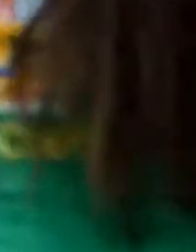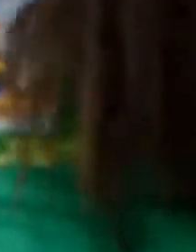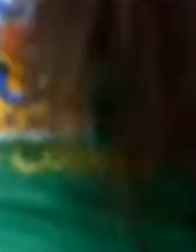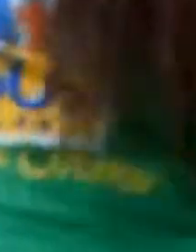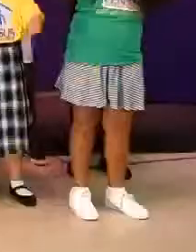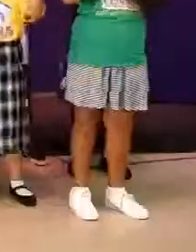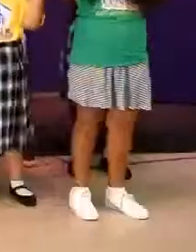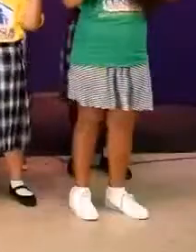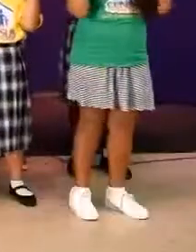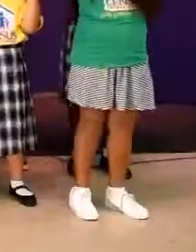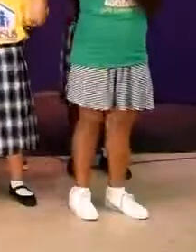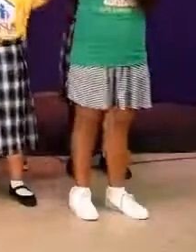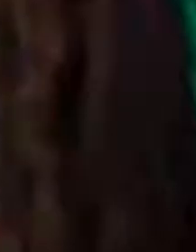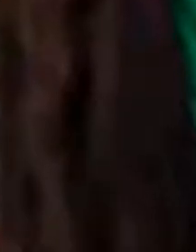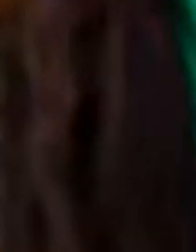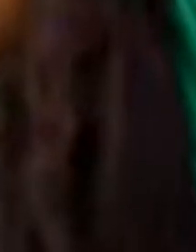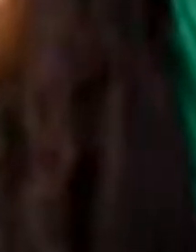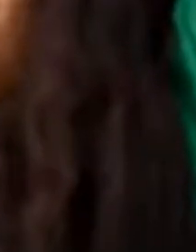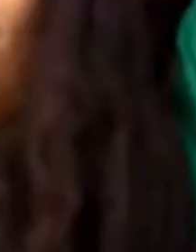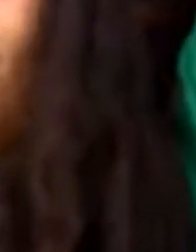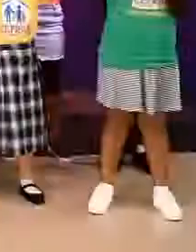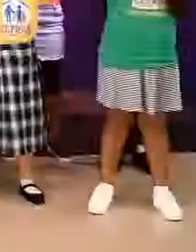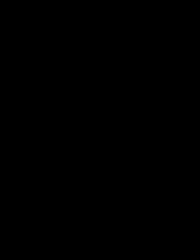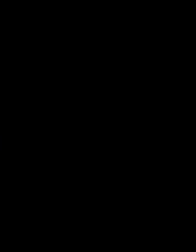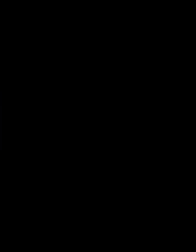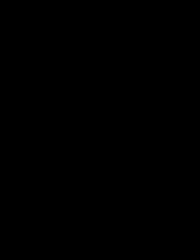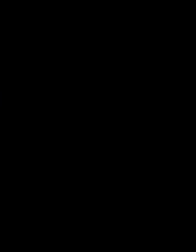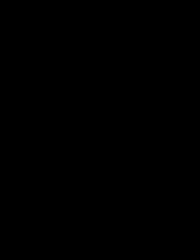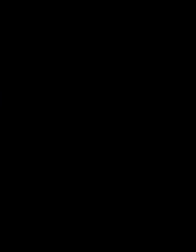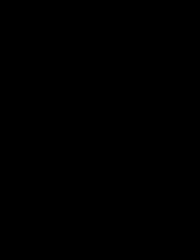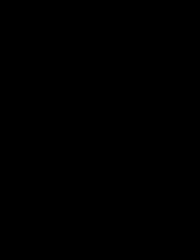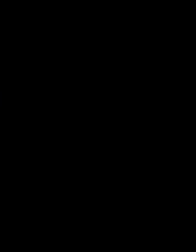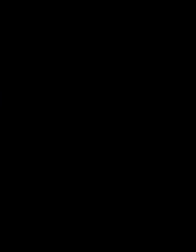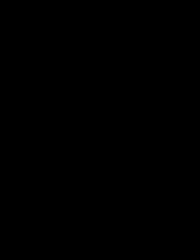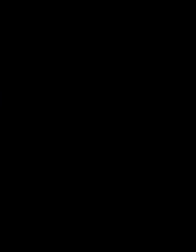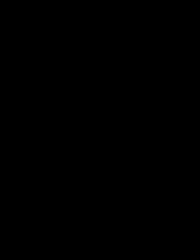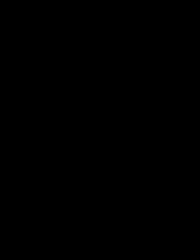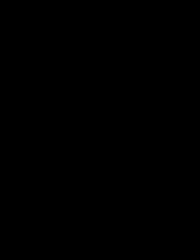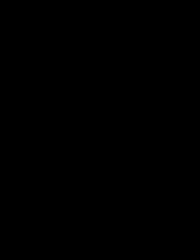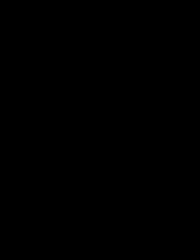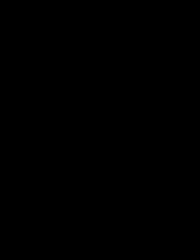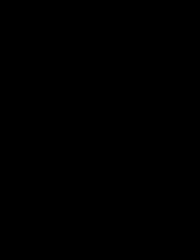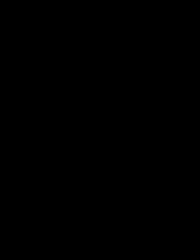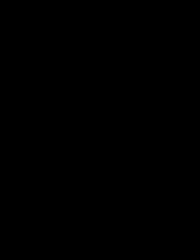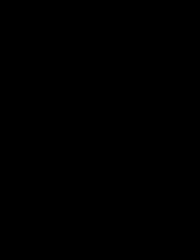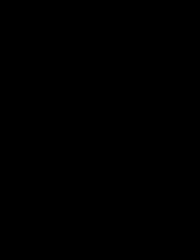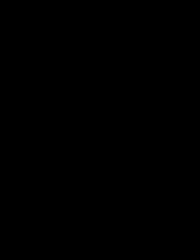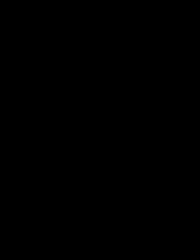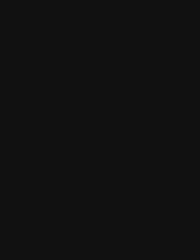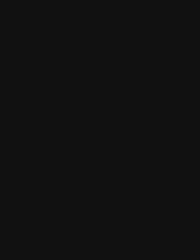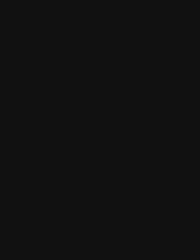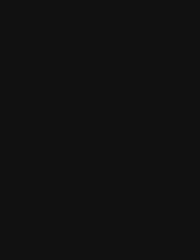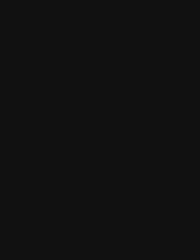2021 census. Census. 2021 census. Everyone counts.